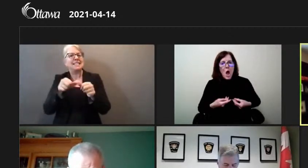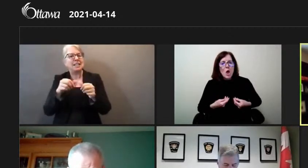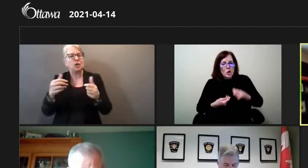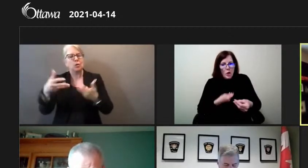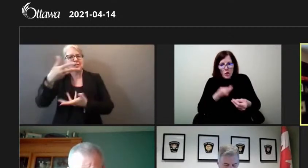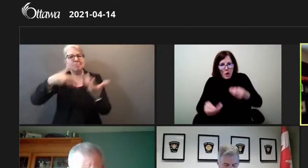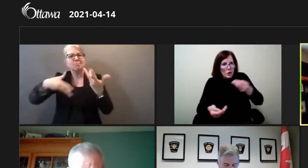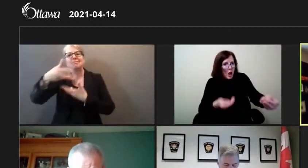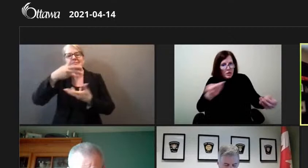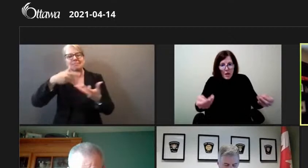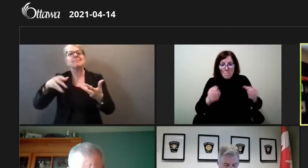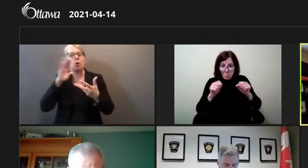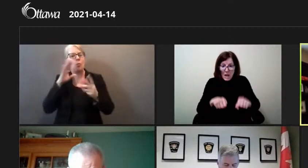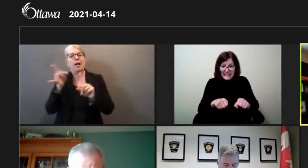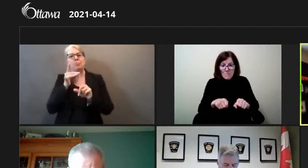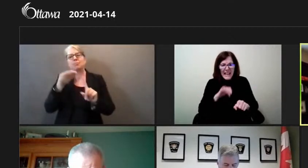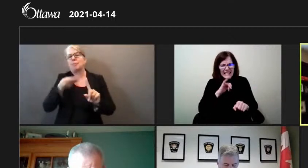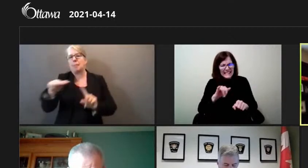they are.